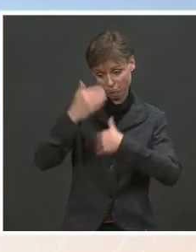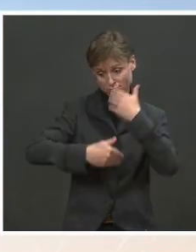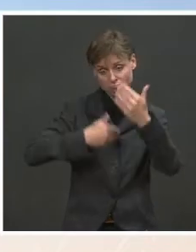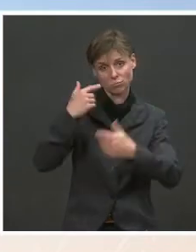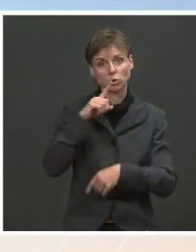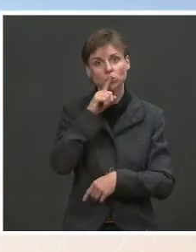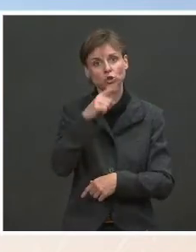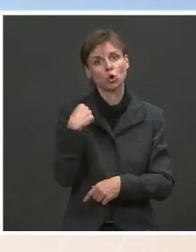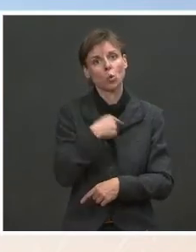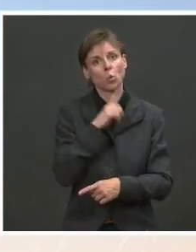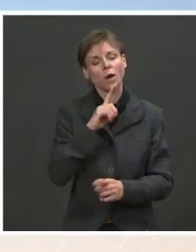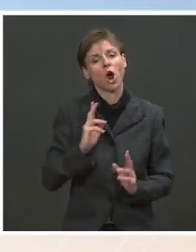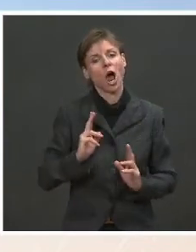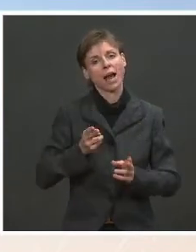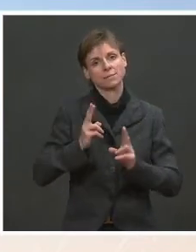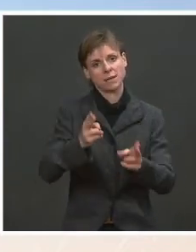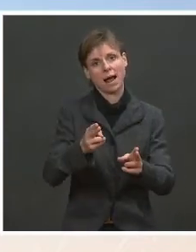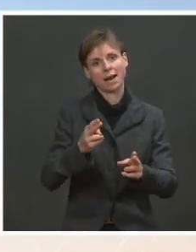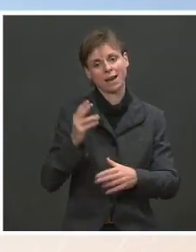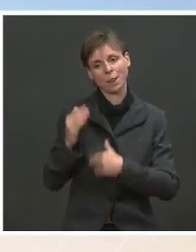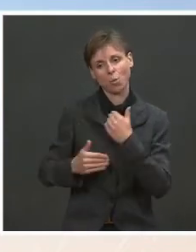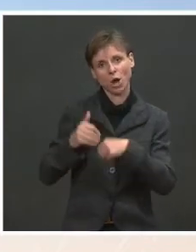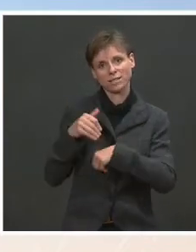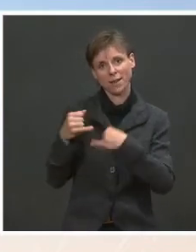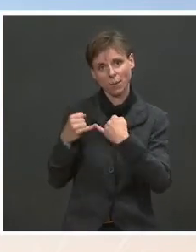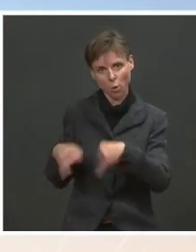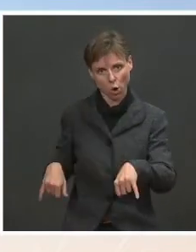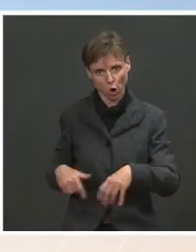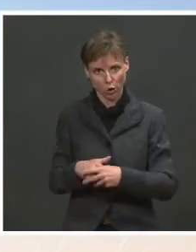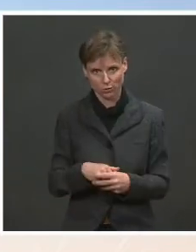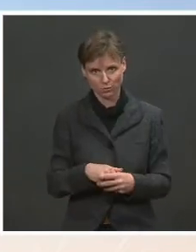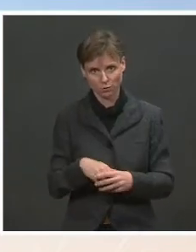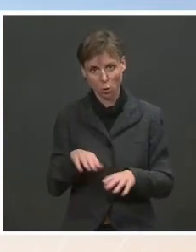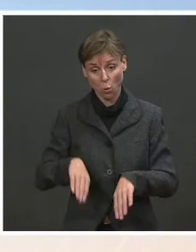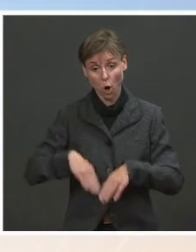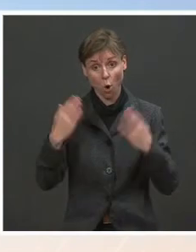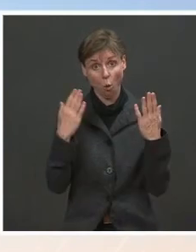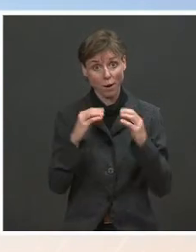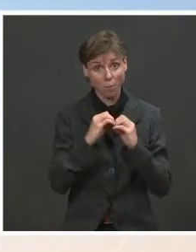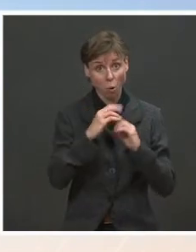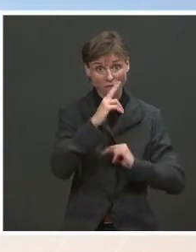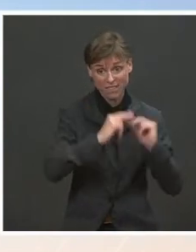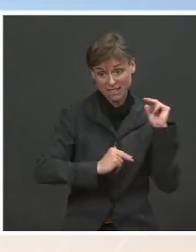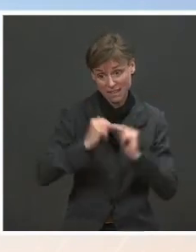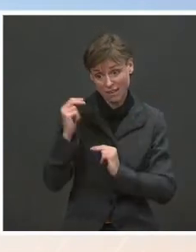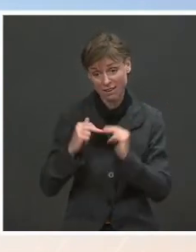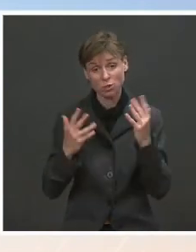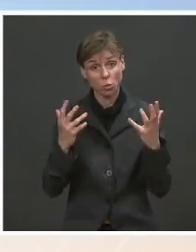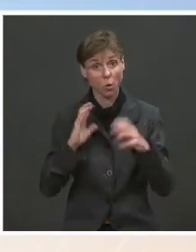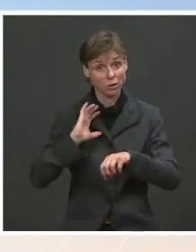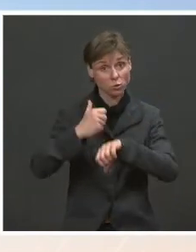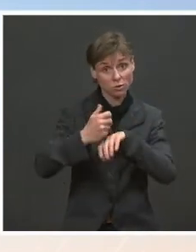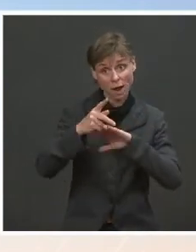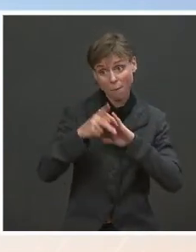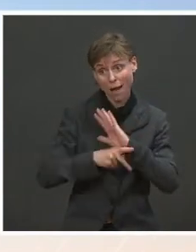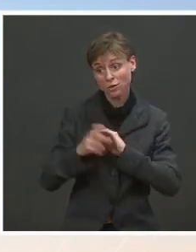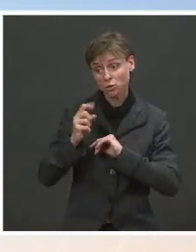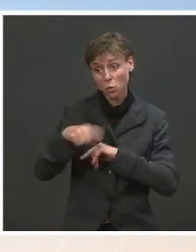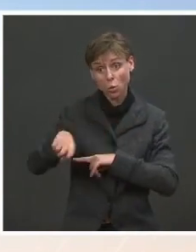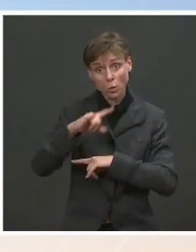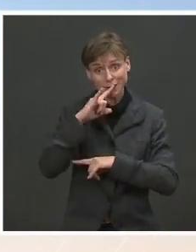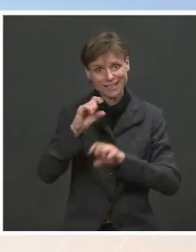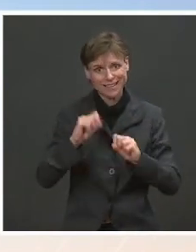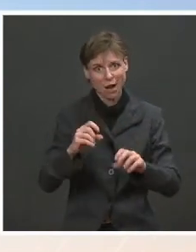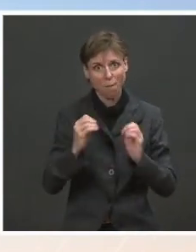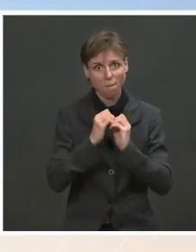expediting the processing at the border, that we are opening more facilities, that we are putting in place policies that will move kids more quickly through